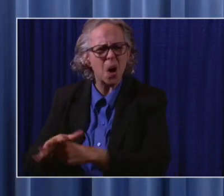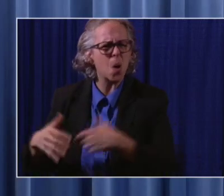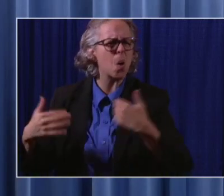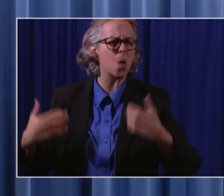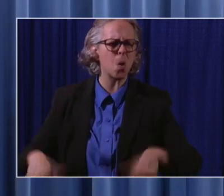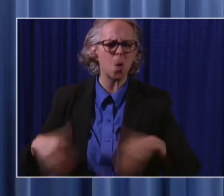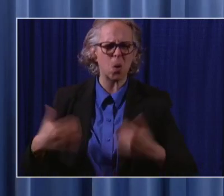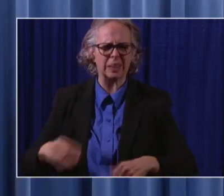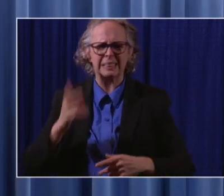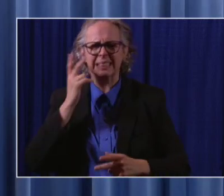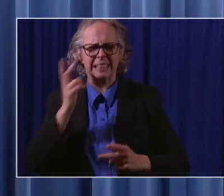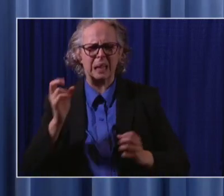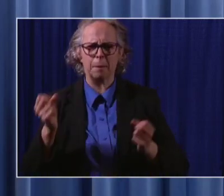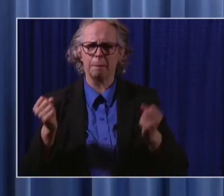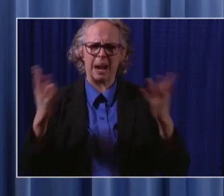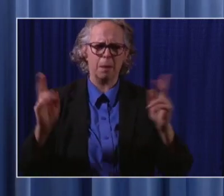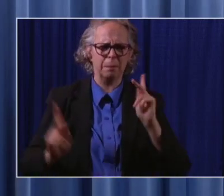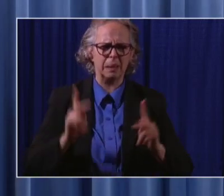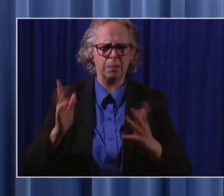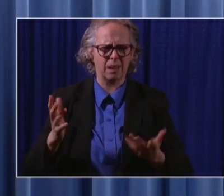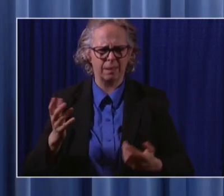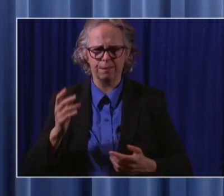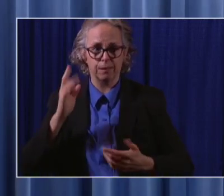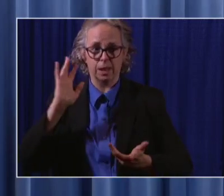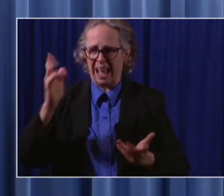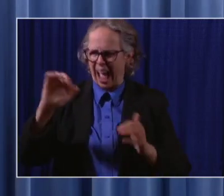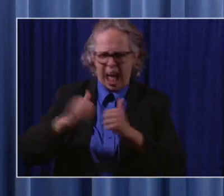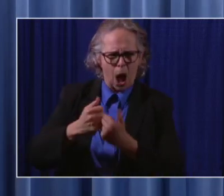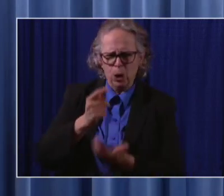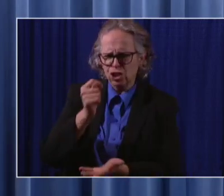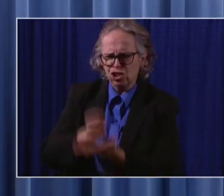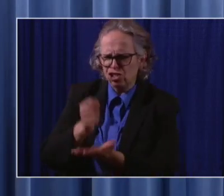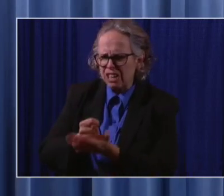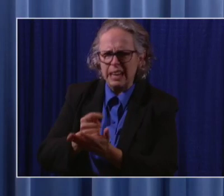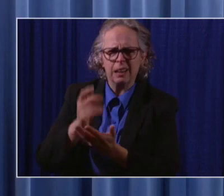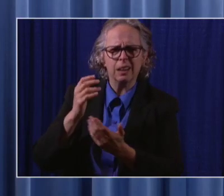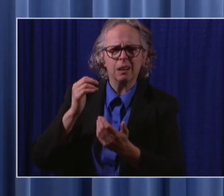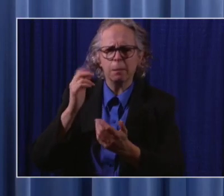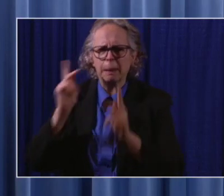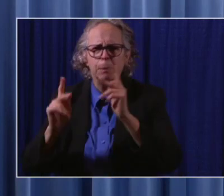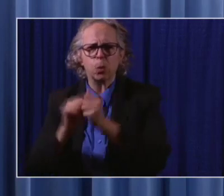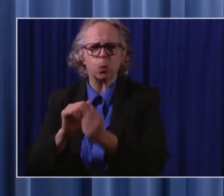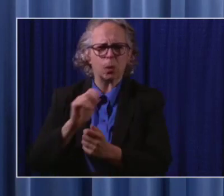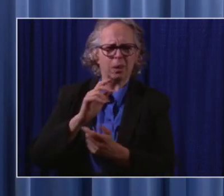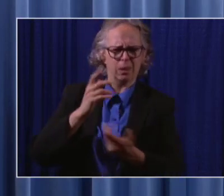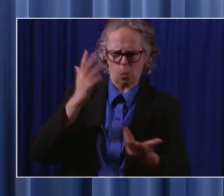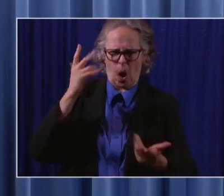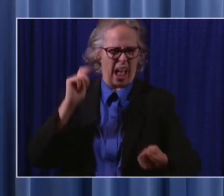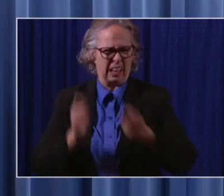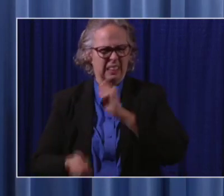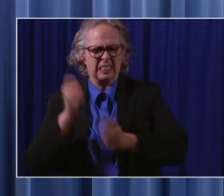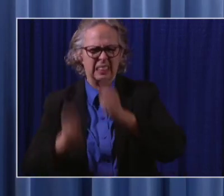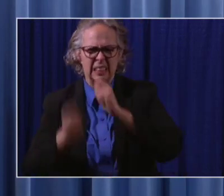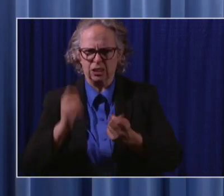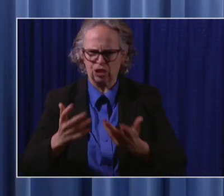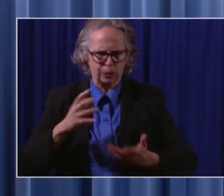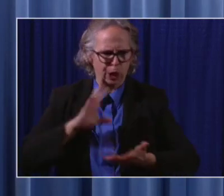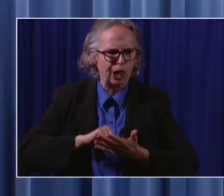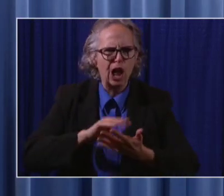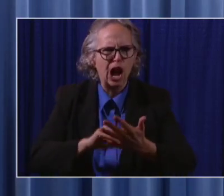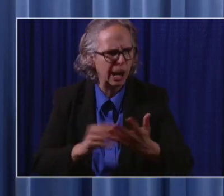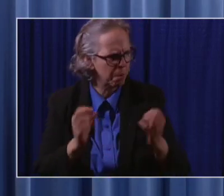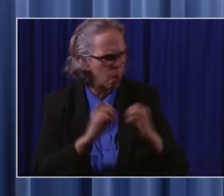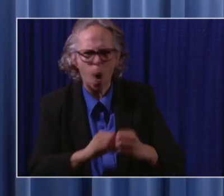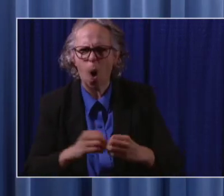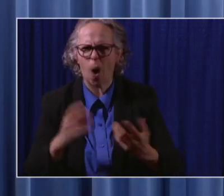COVID-19 has changed. Doctors continue to learn more. And so one would expect